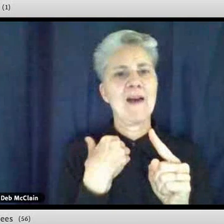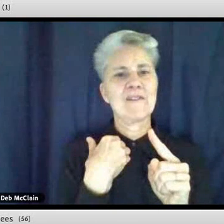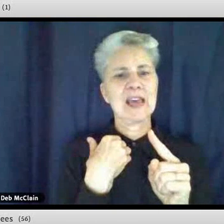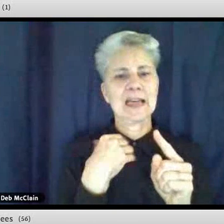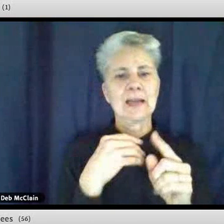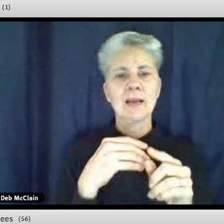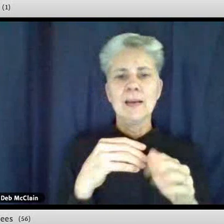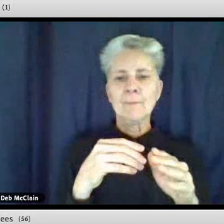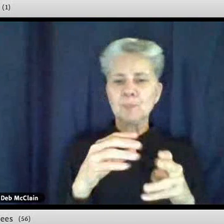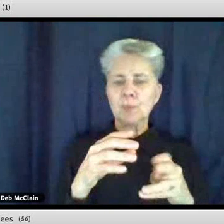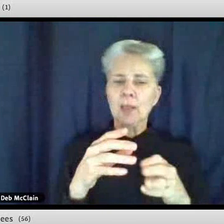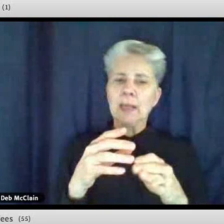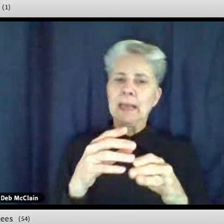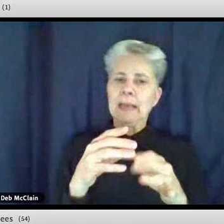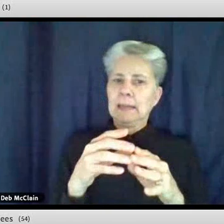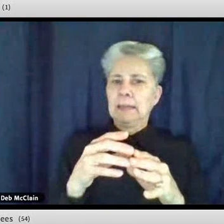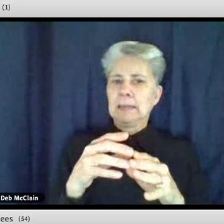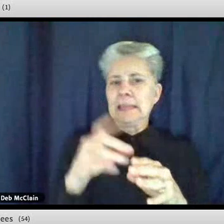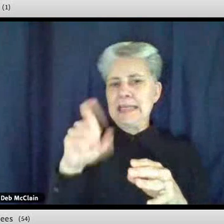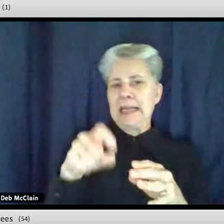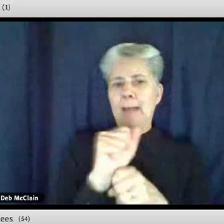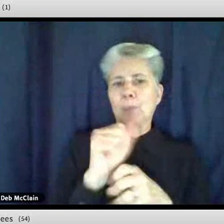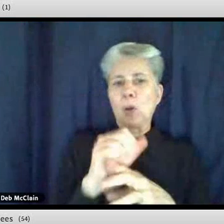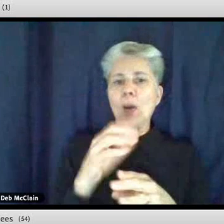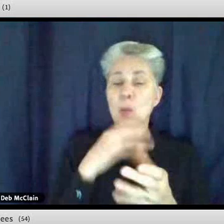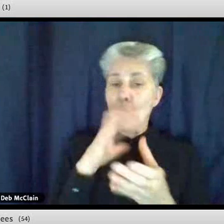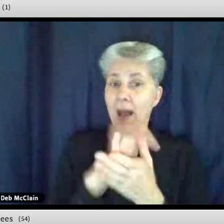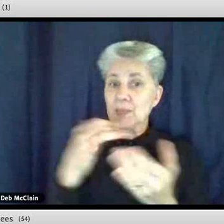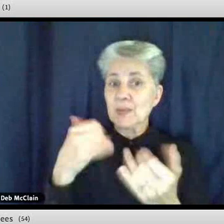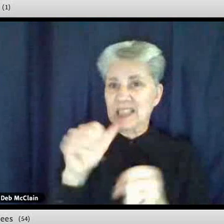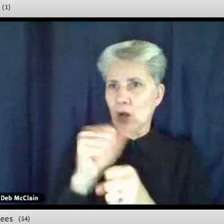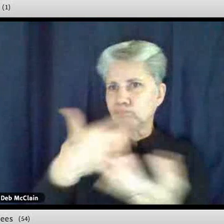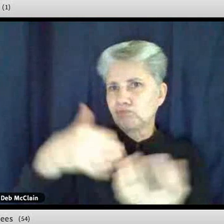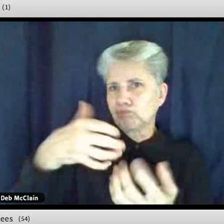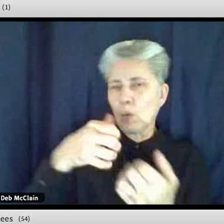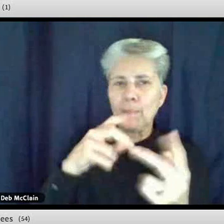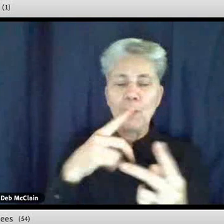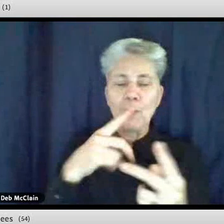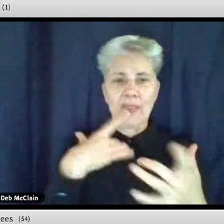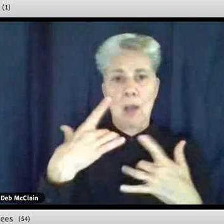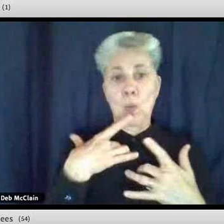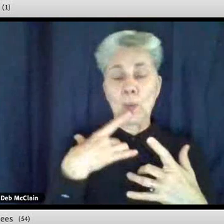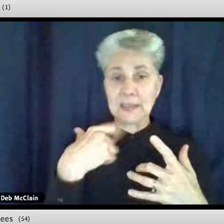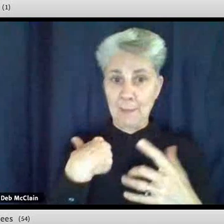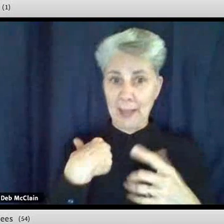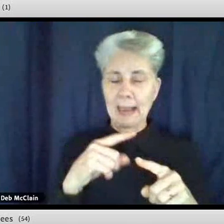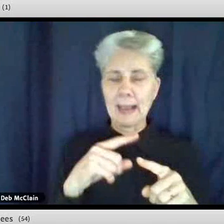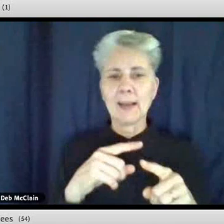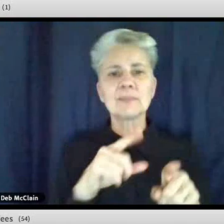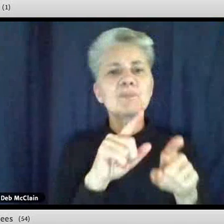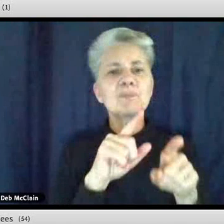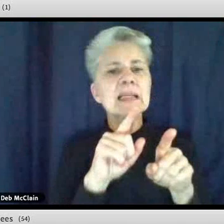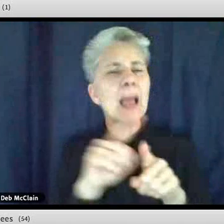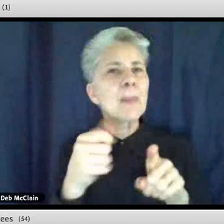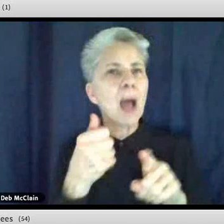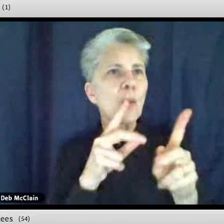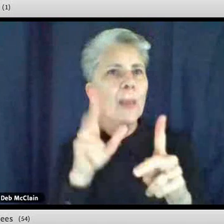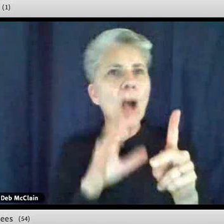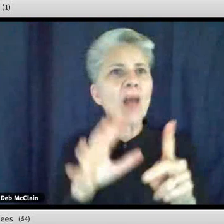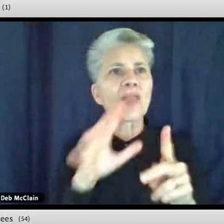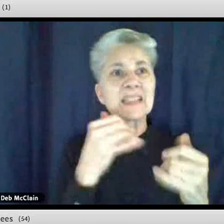employees, which is my husband. So he's out there. He's still interacting with people, which worries me. Just like people, all the other people out there that are